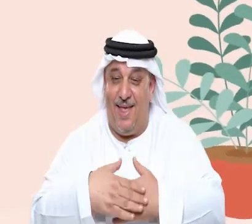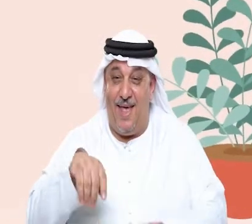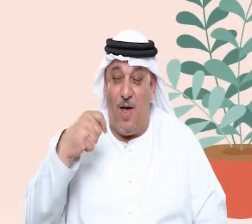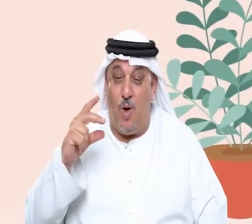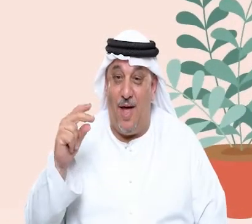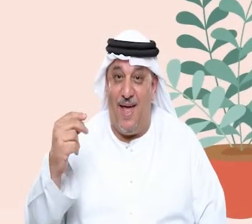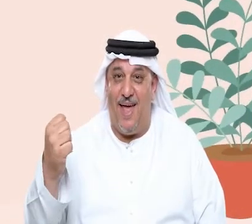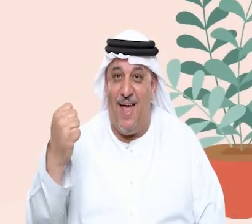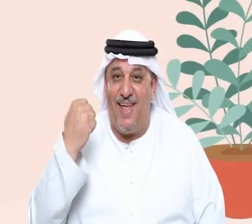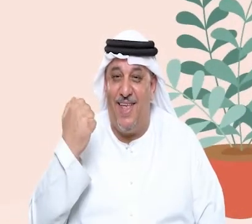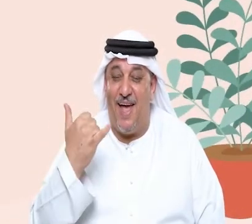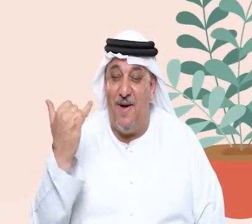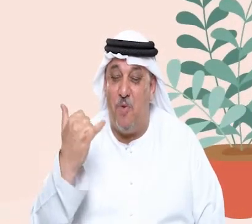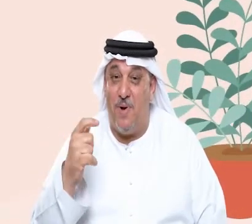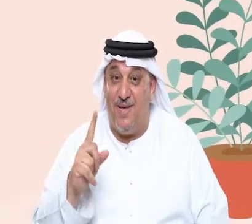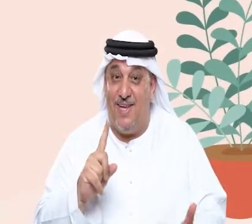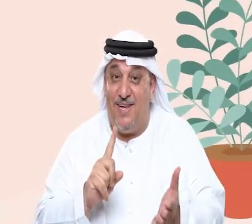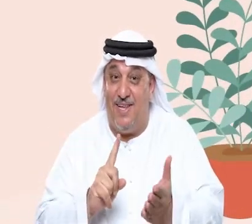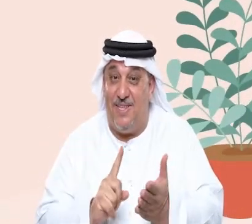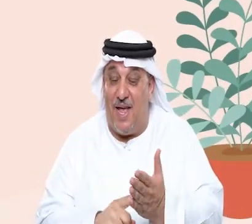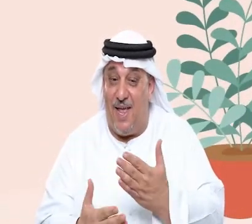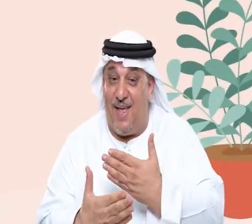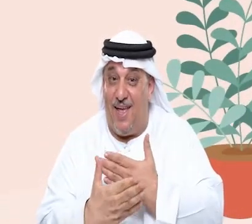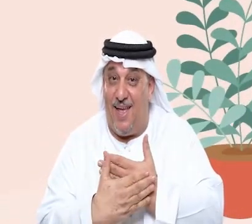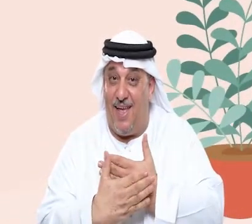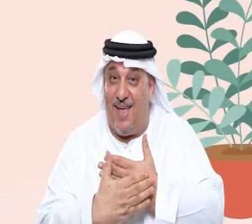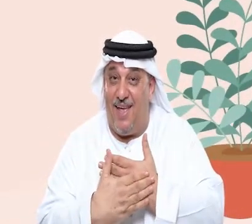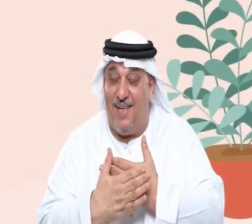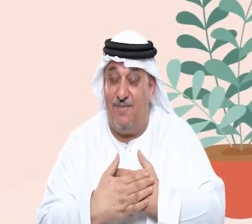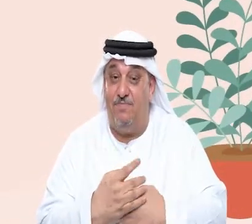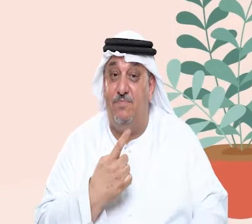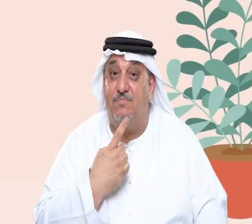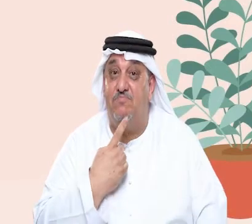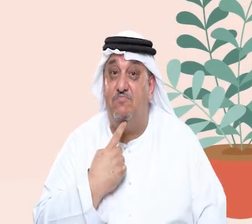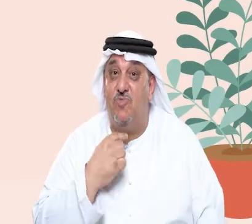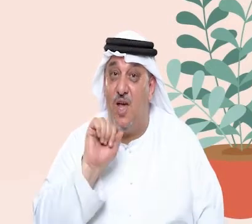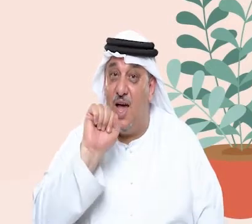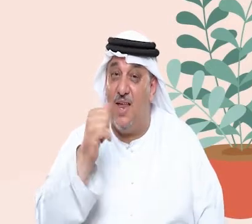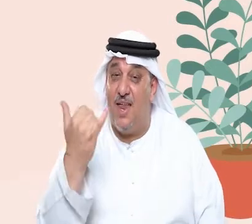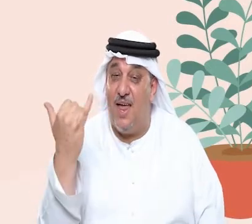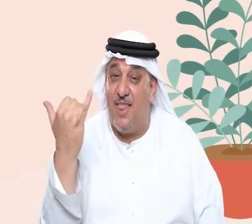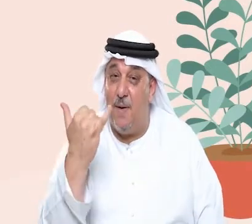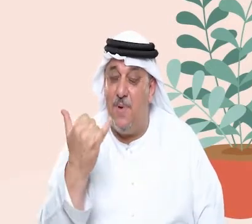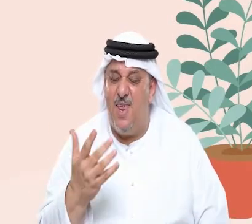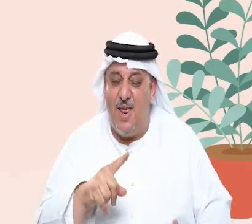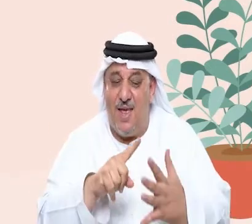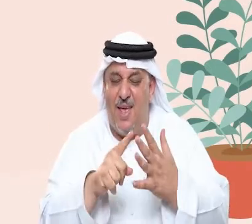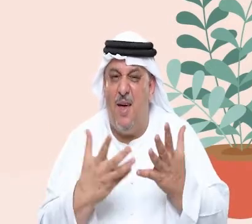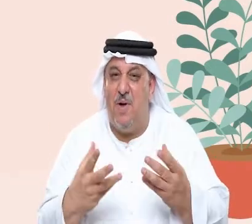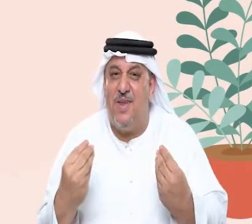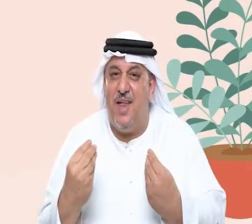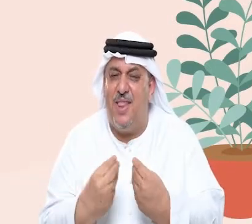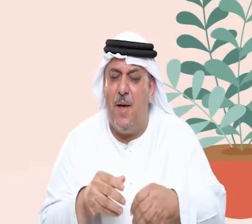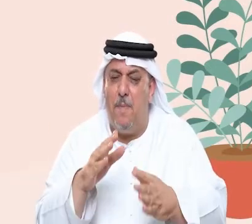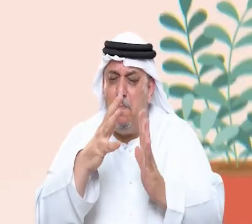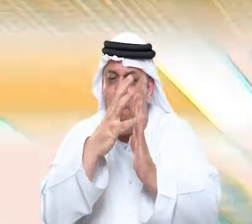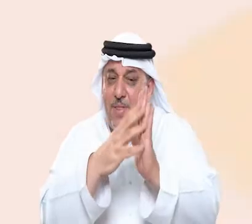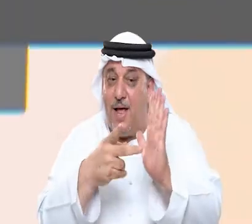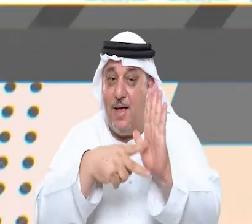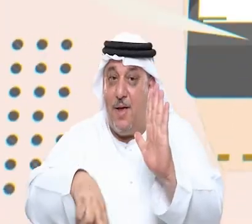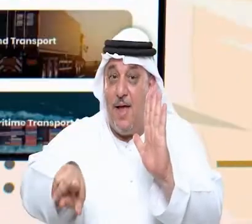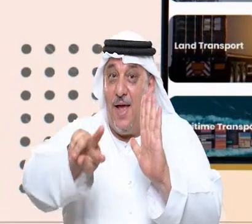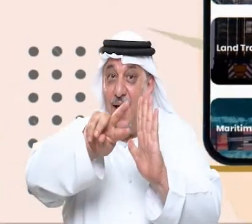The services of Ministry of Energy and Infrastructure are distinguished by their ability to meet the needs of users in simple steps,